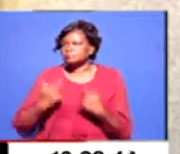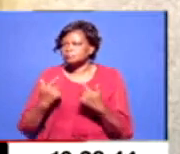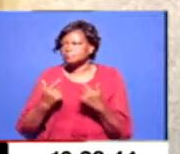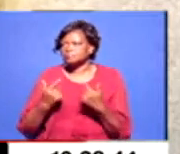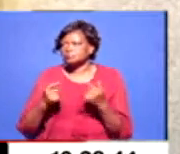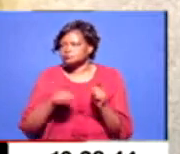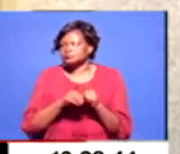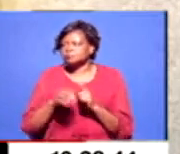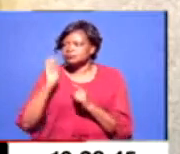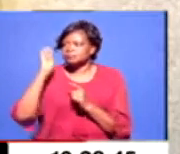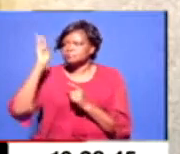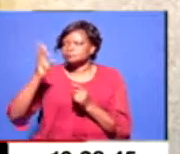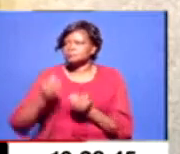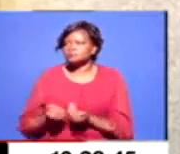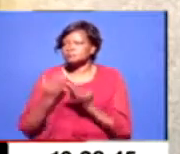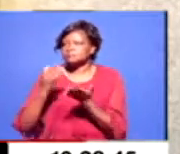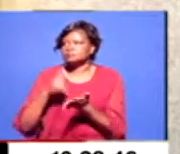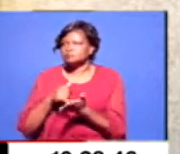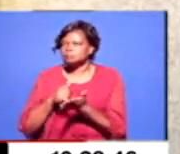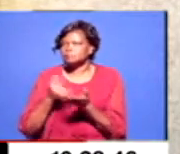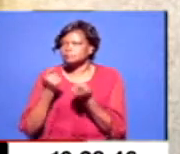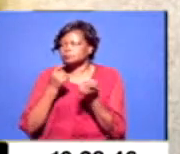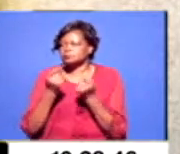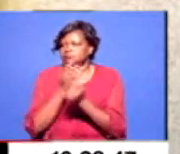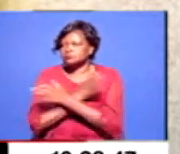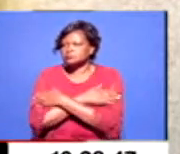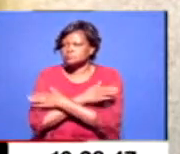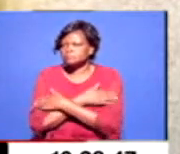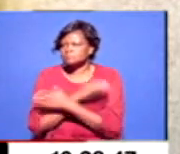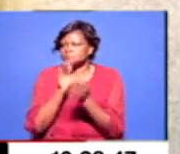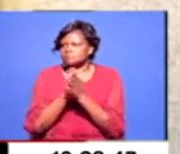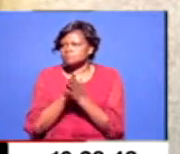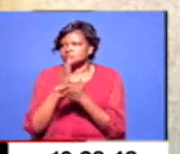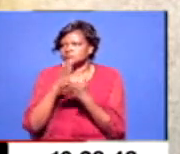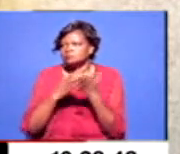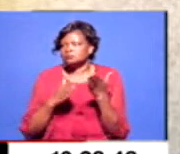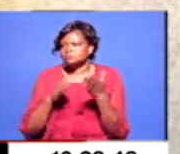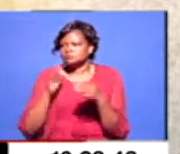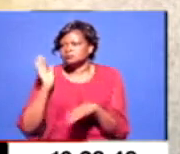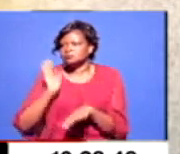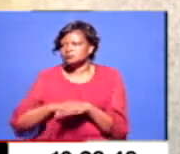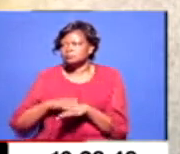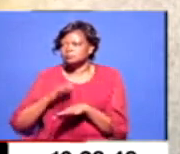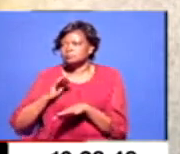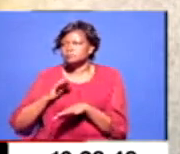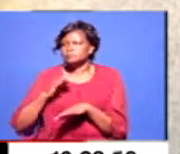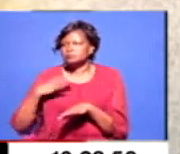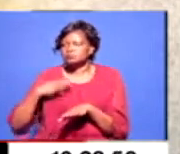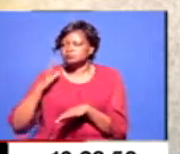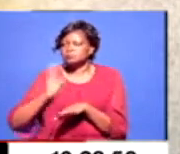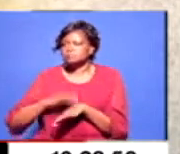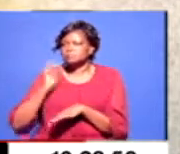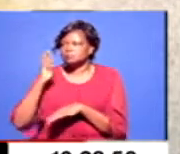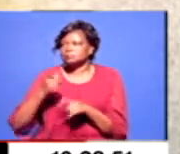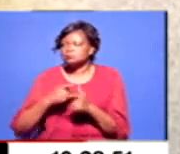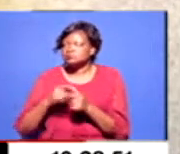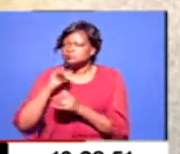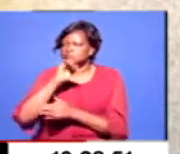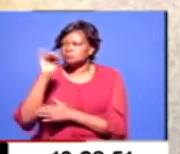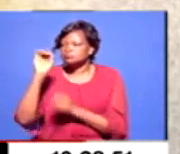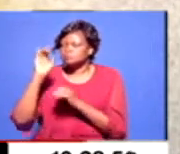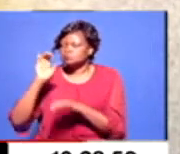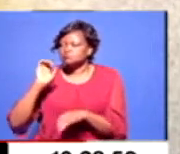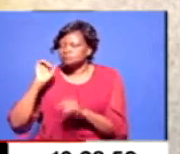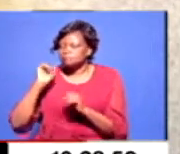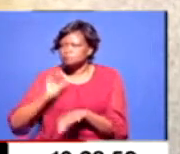will provide. We've engaged some few friends and some well-wishers, and it is our request that if we can get